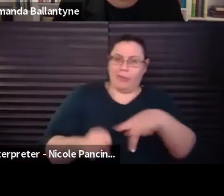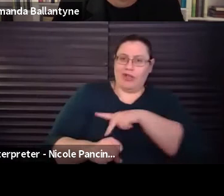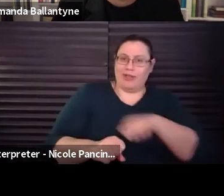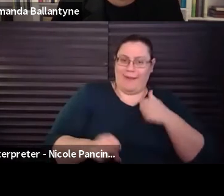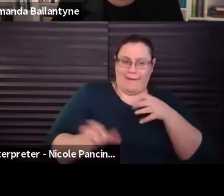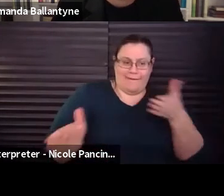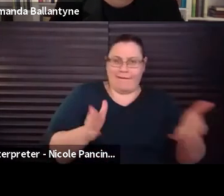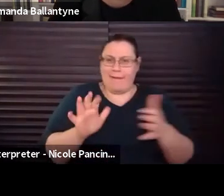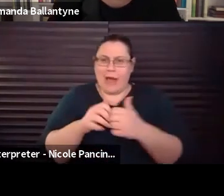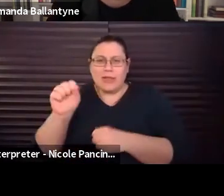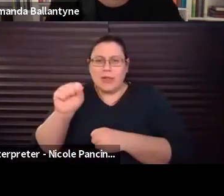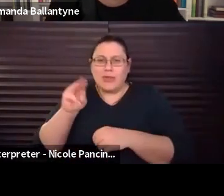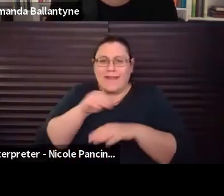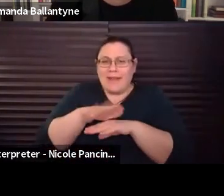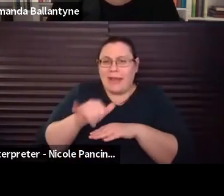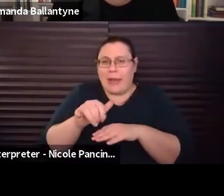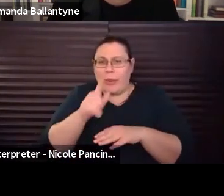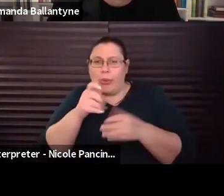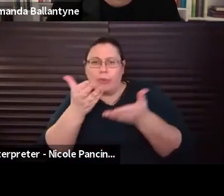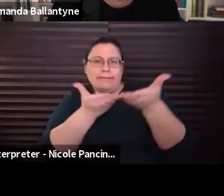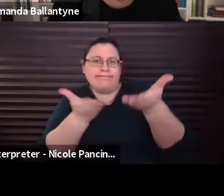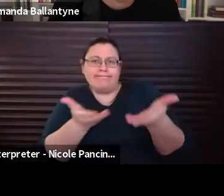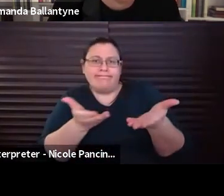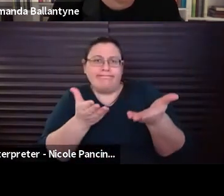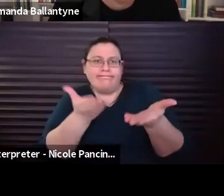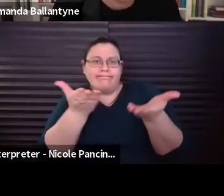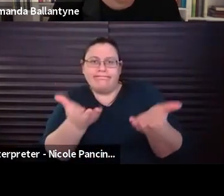that? Who wants to start?